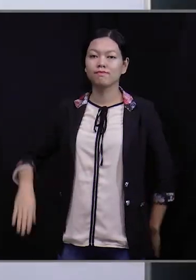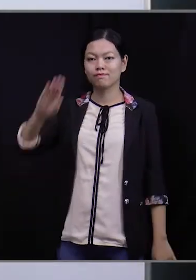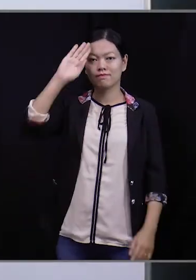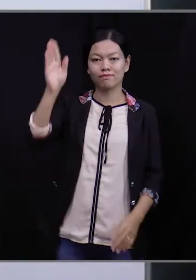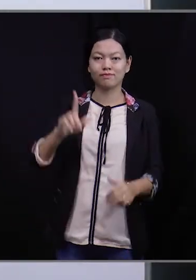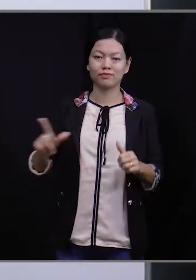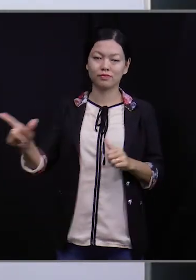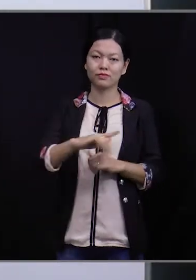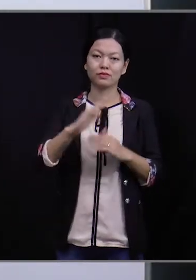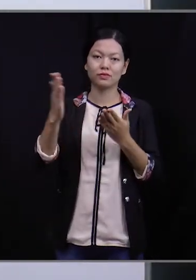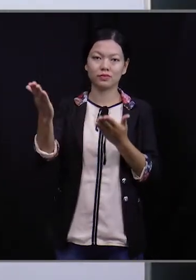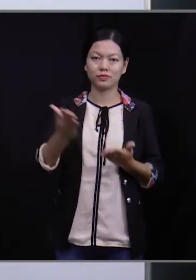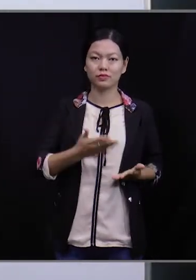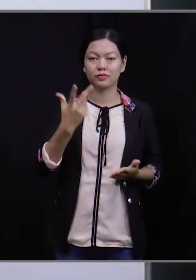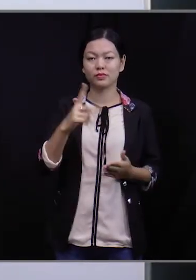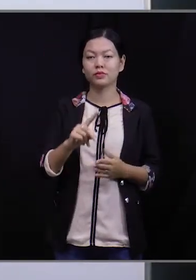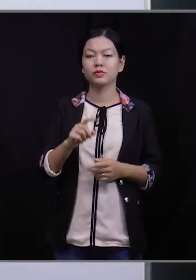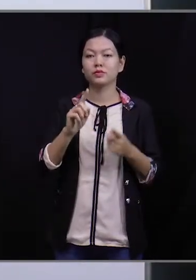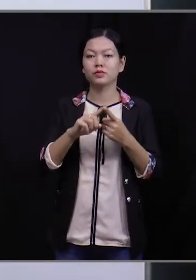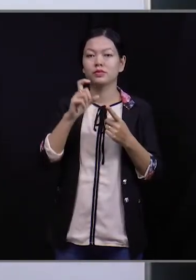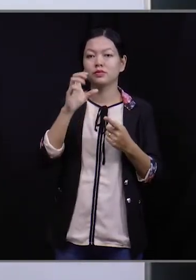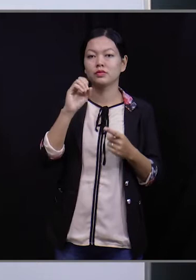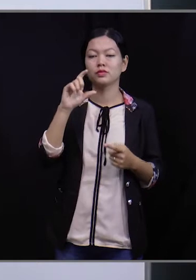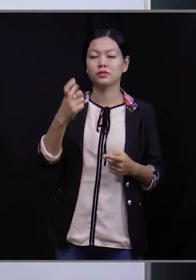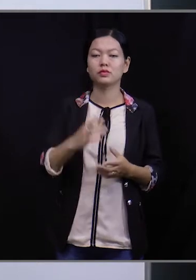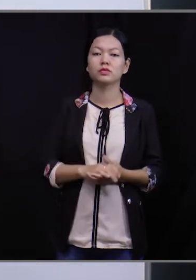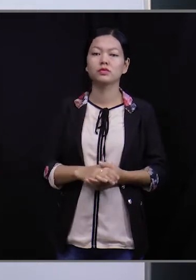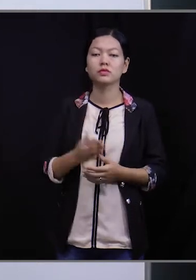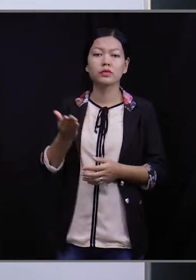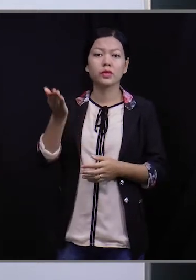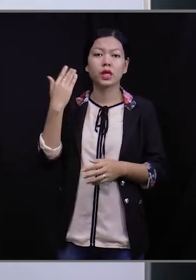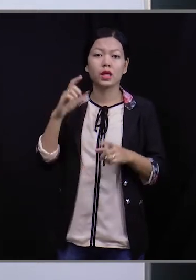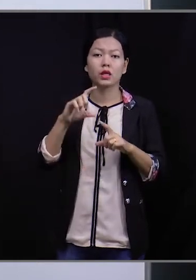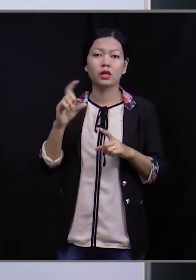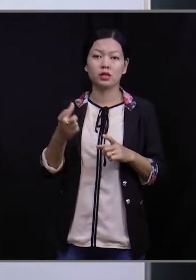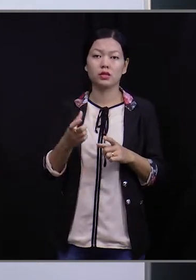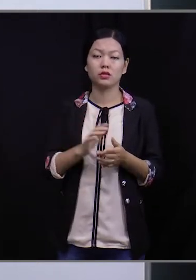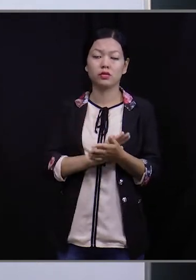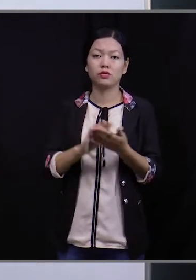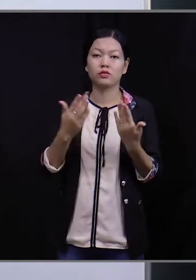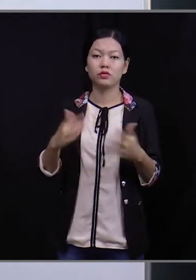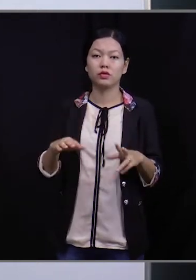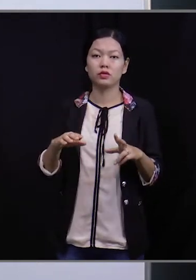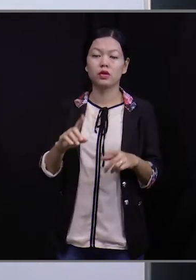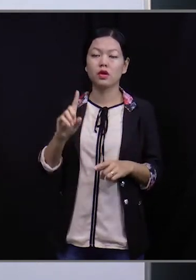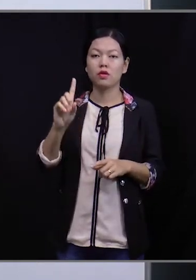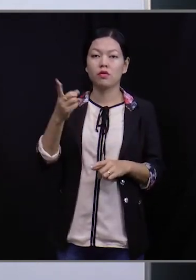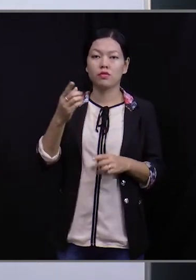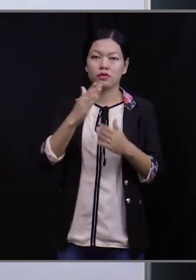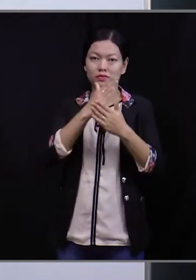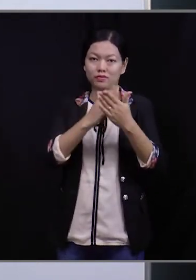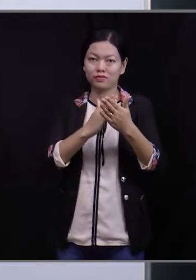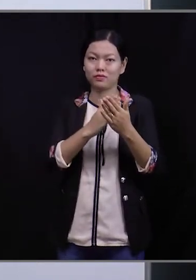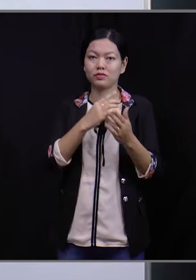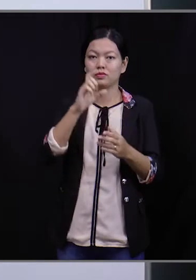Hello everyone, welcome back to economics class. So in the last session, we were able to finish the first part of the chapter. Remember,